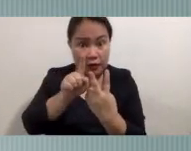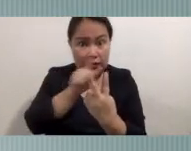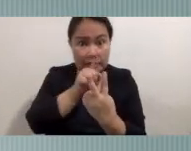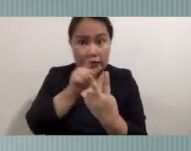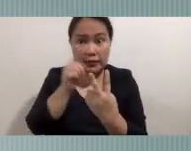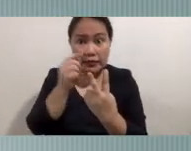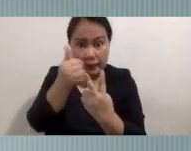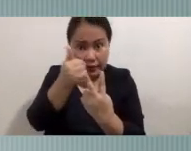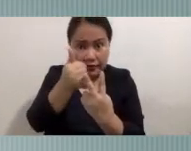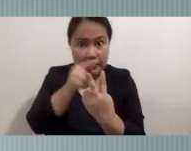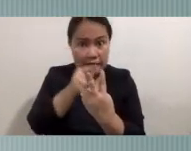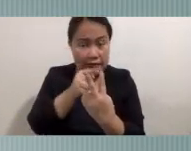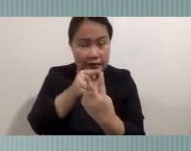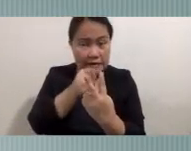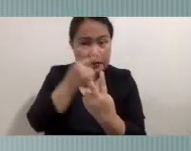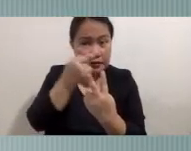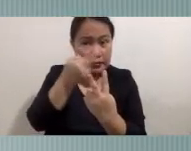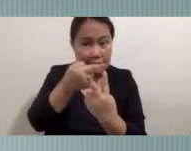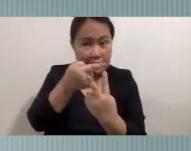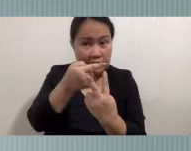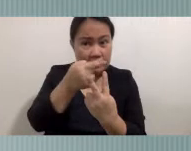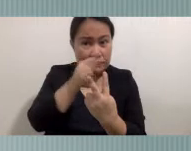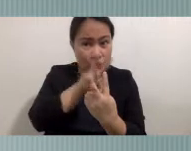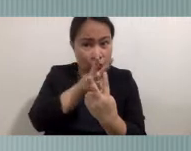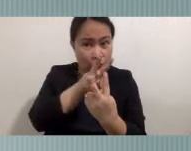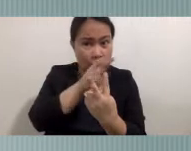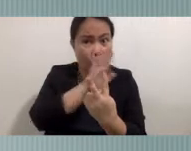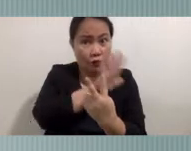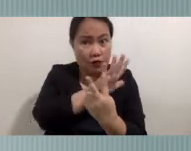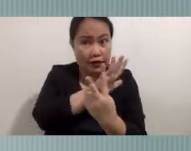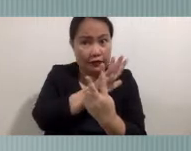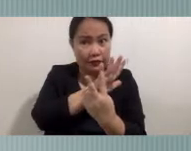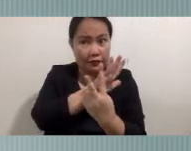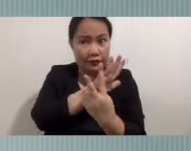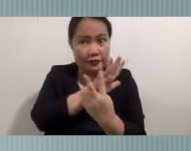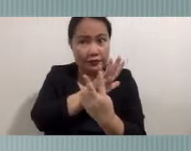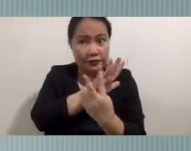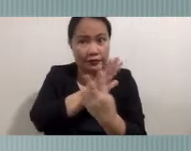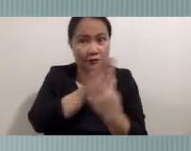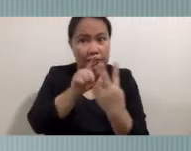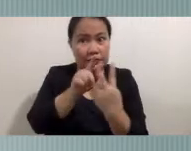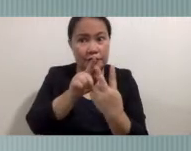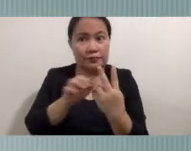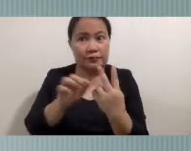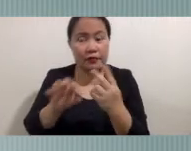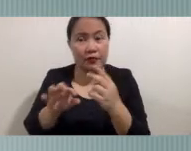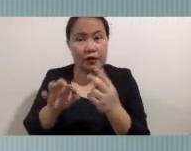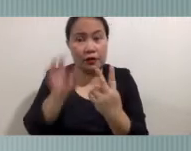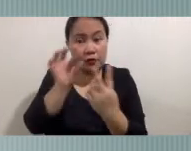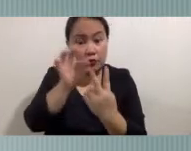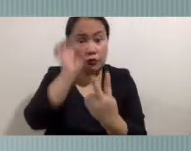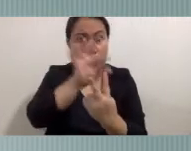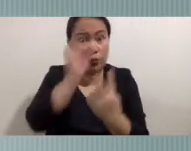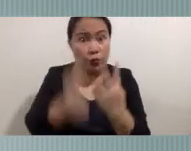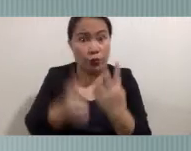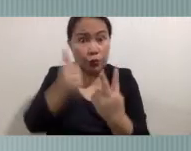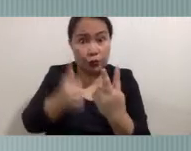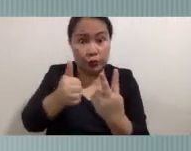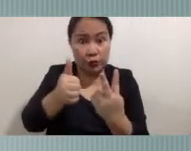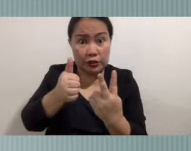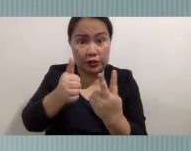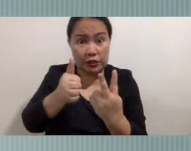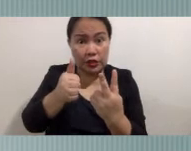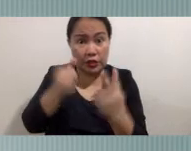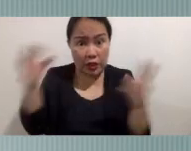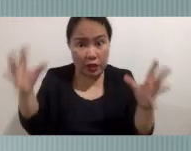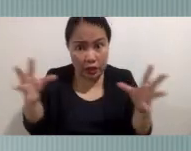kung mapapansin nyo, yung larger integer natin, yun yung positive. Okay? So, next, choose a pair whose sum is B.